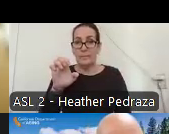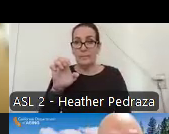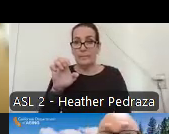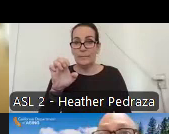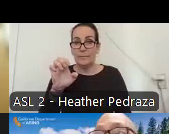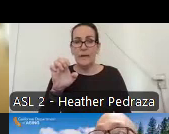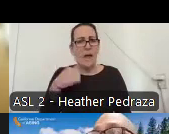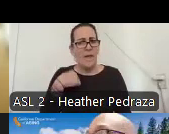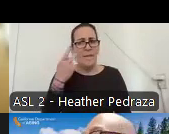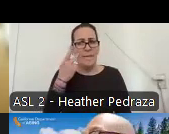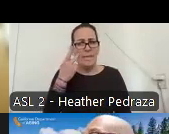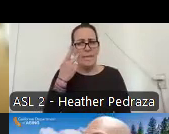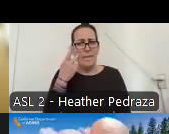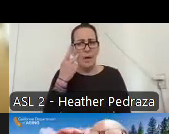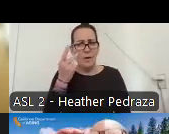I saw her.